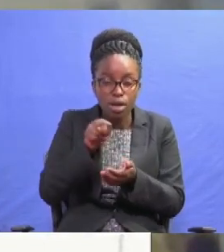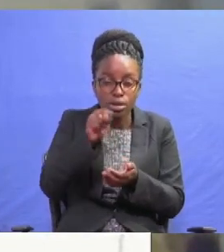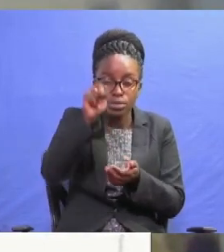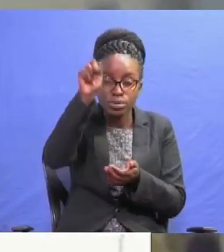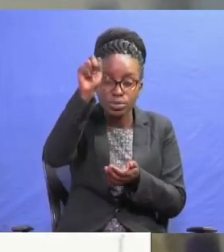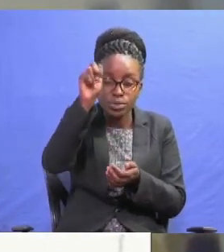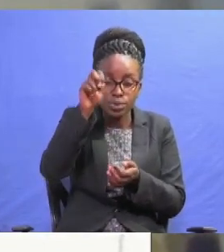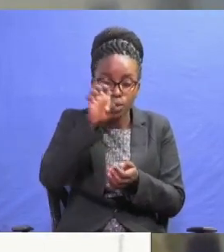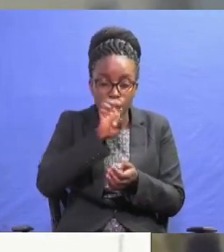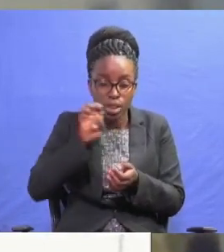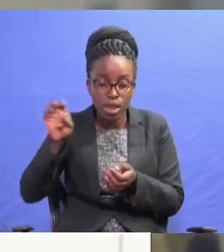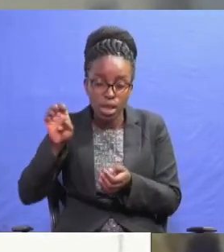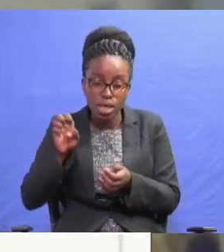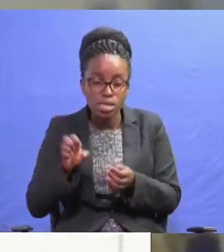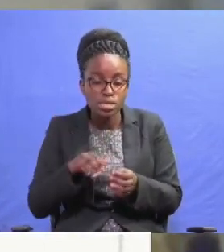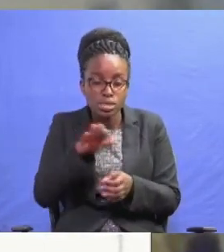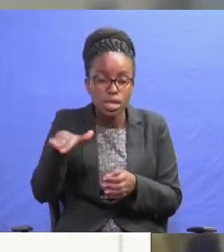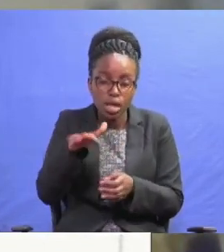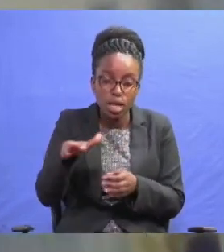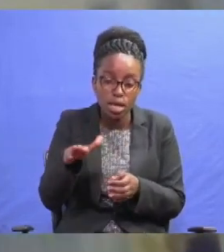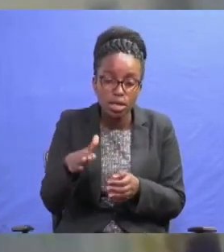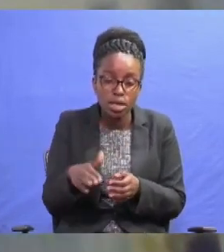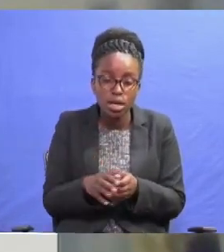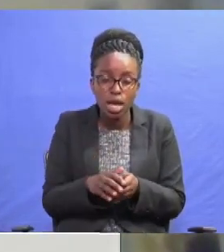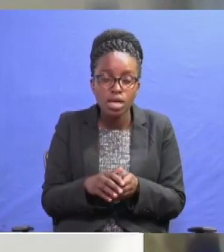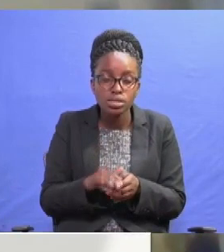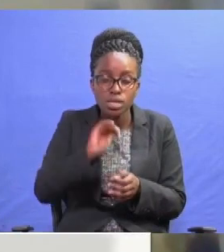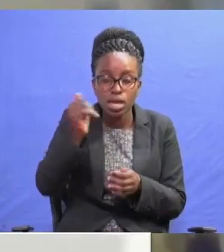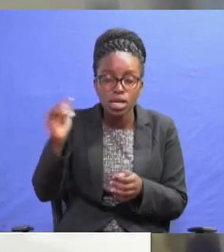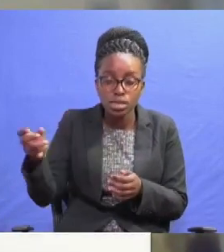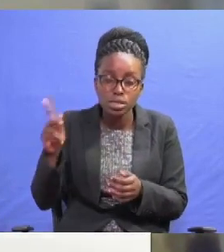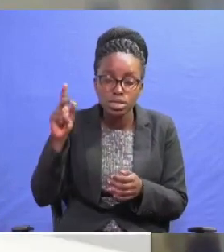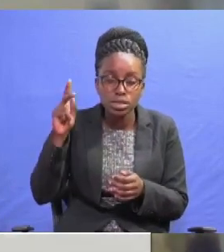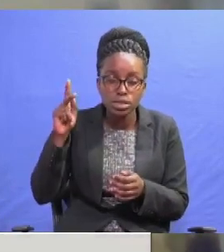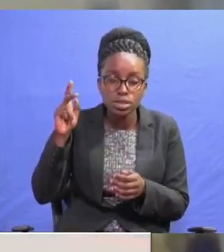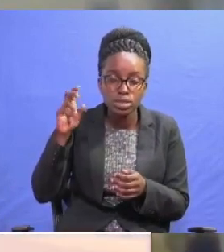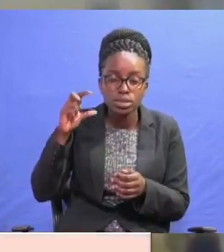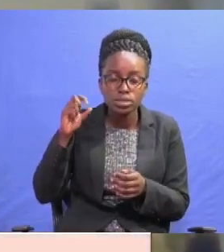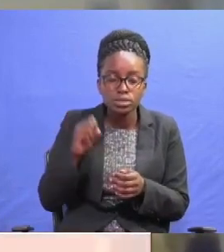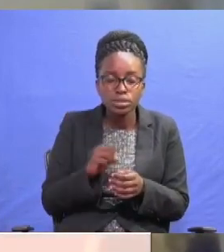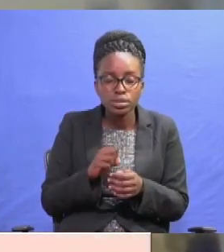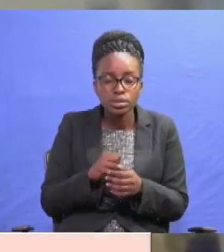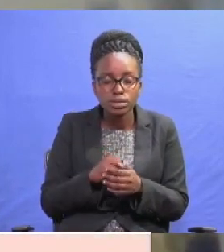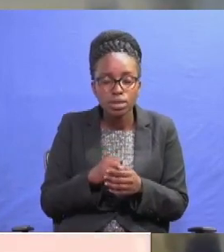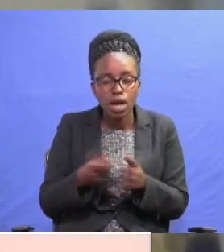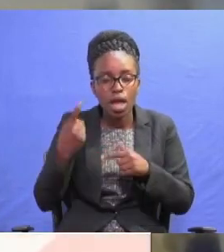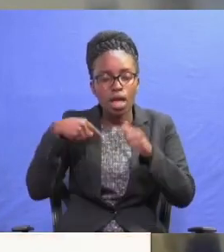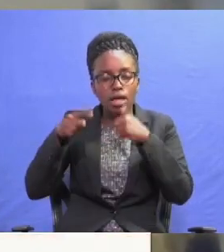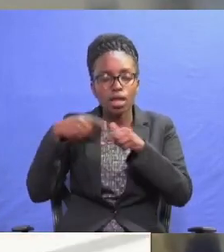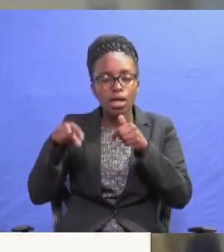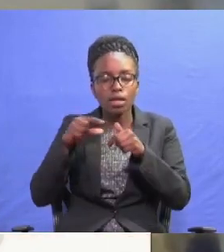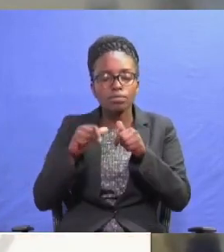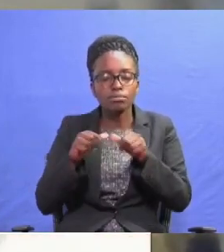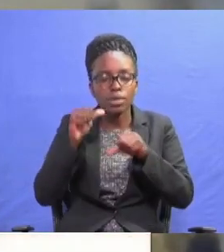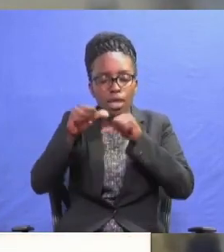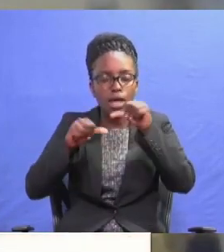episodes in Cherengani Hills, and so on. So these episodes are coming about because of excessive